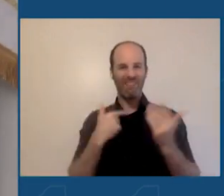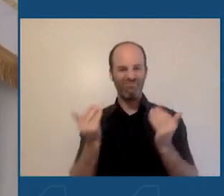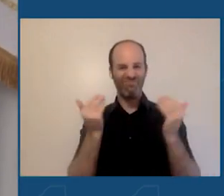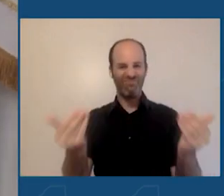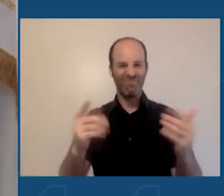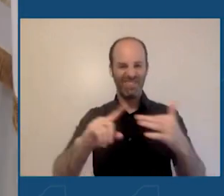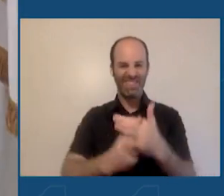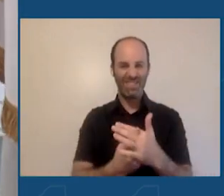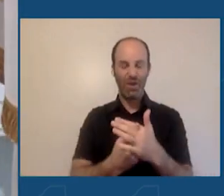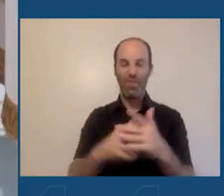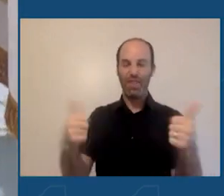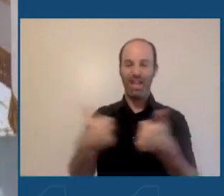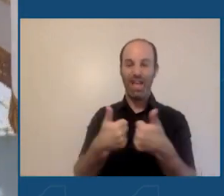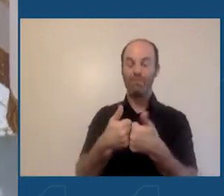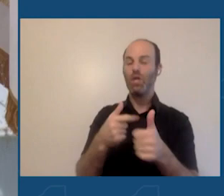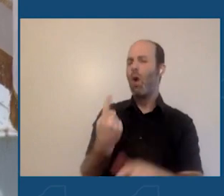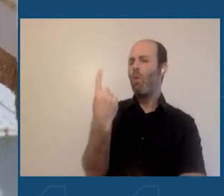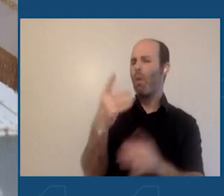with one message.